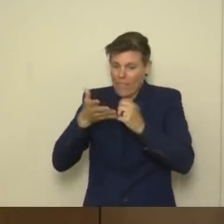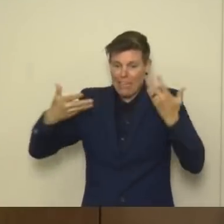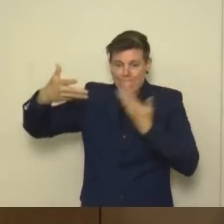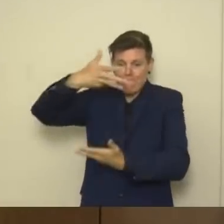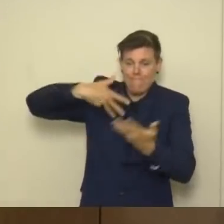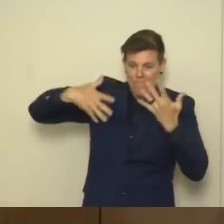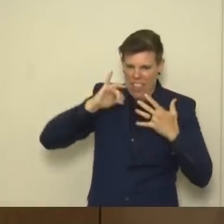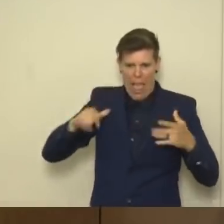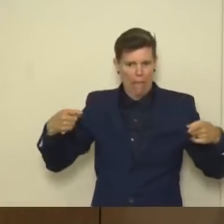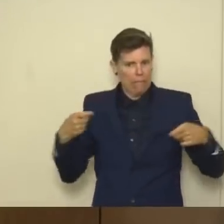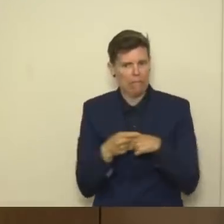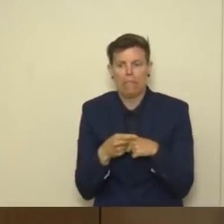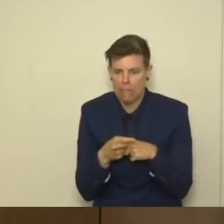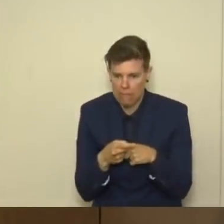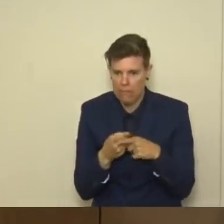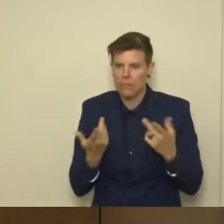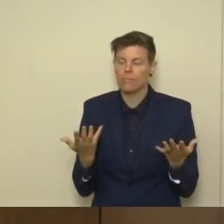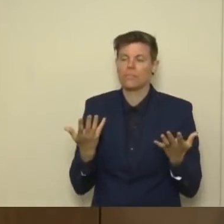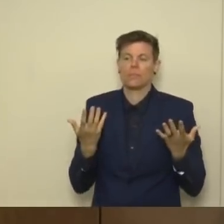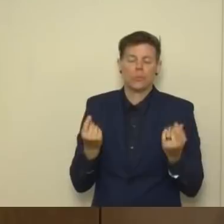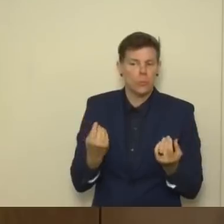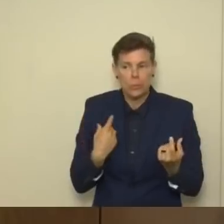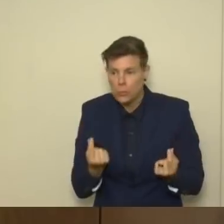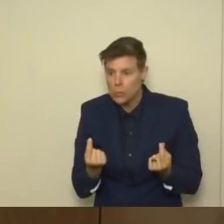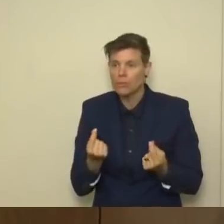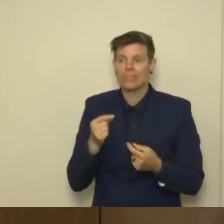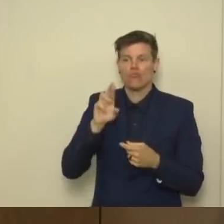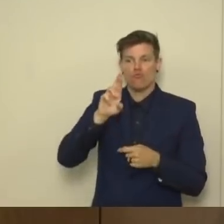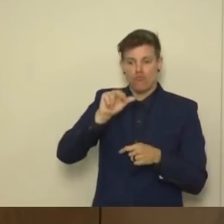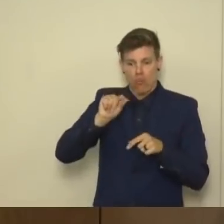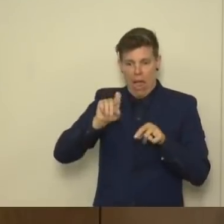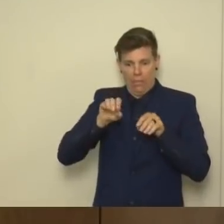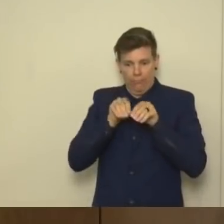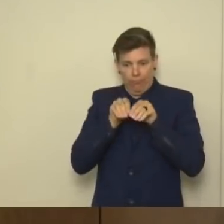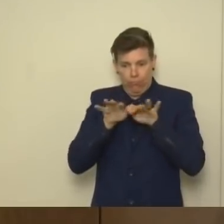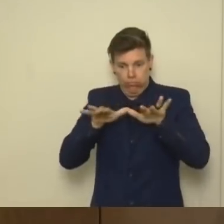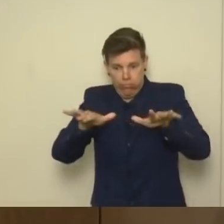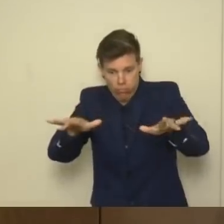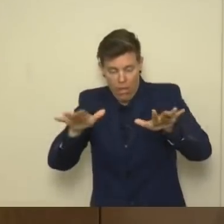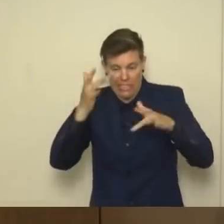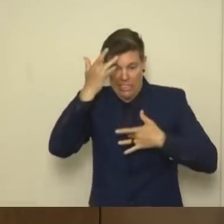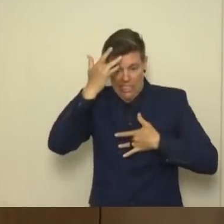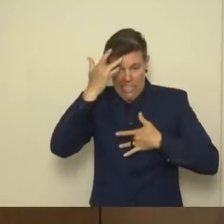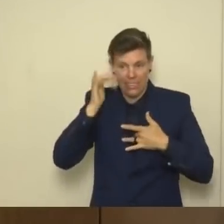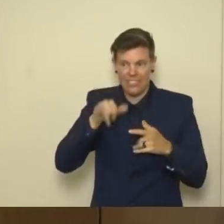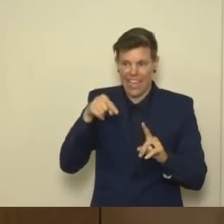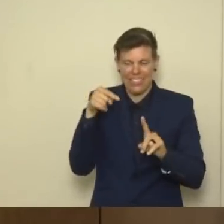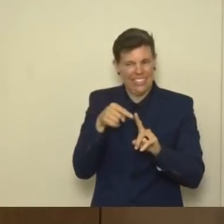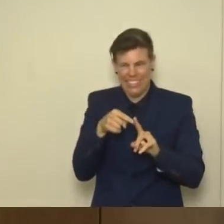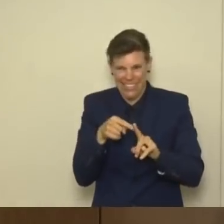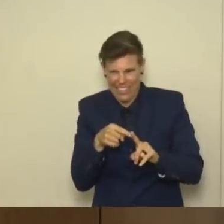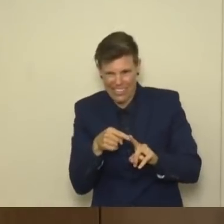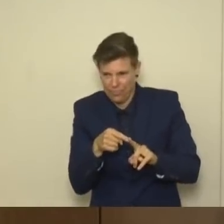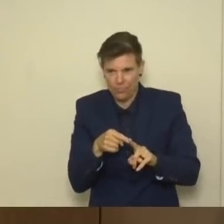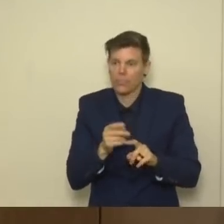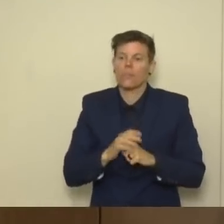of infection is where it ought to be. Contact tracing is not where it ought to be. Hospitalizations are where it ought to be. I